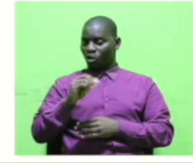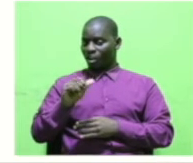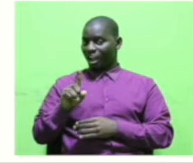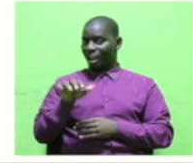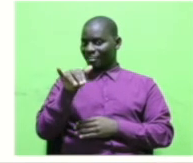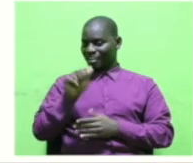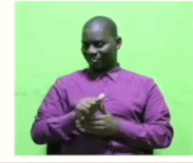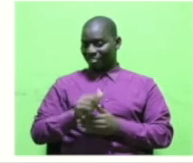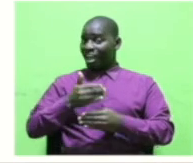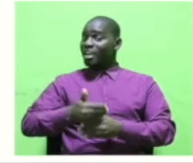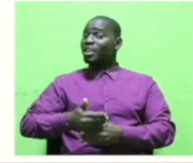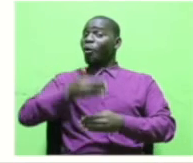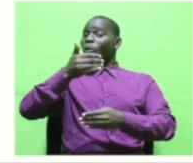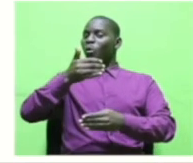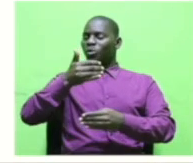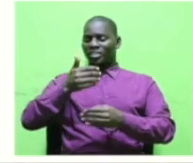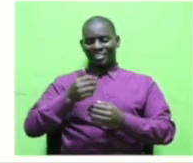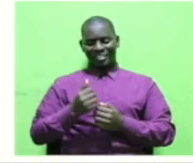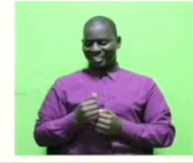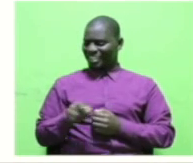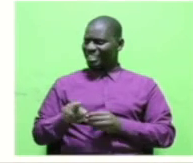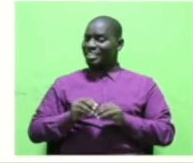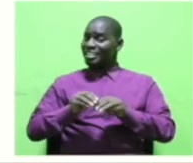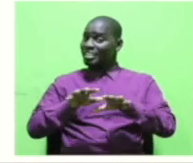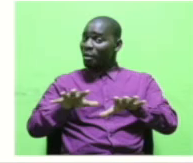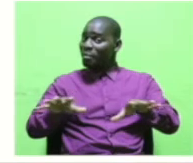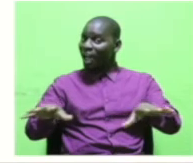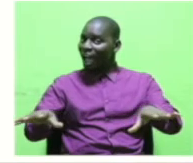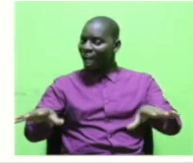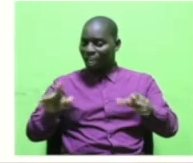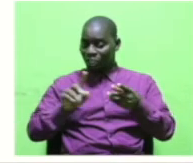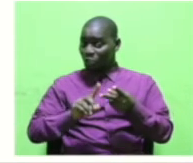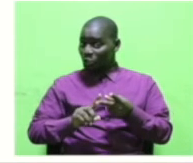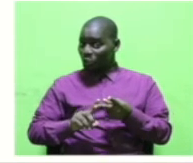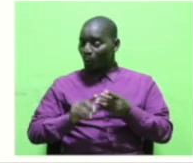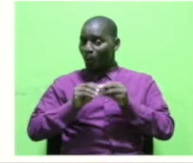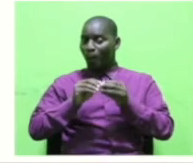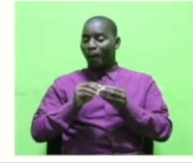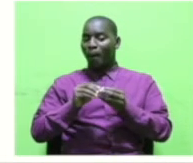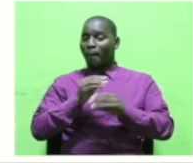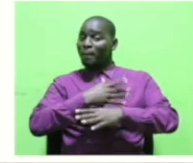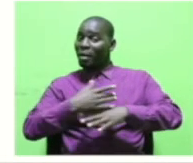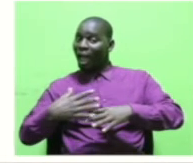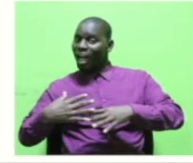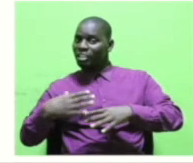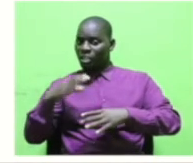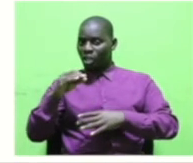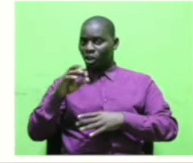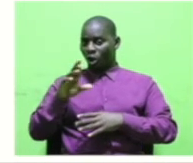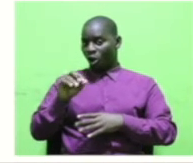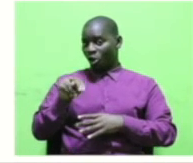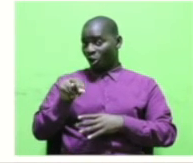of the heart is well supplied with two blood vessels, the coronary artery and coronary